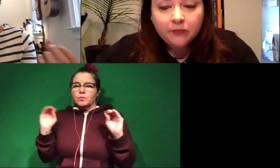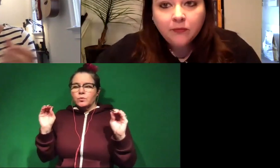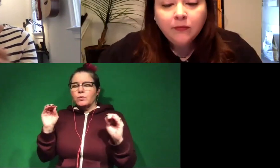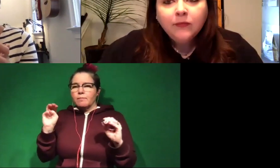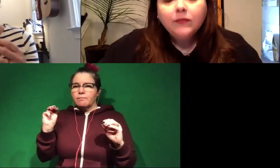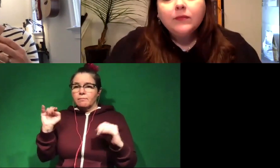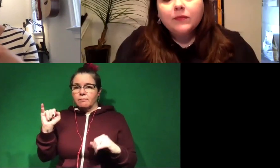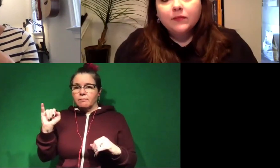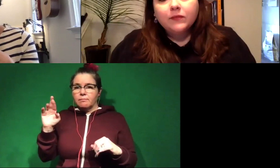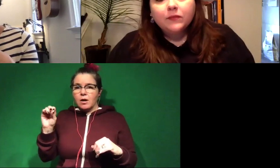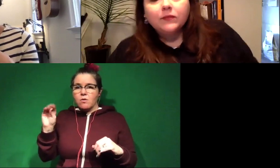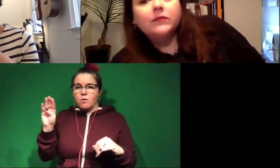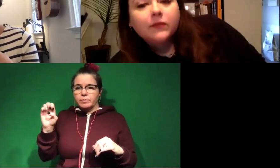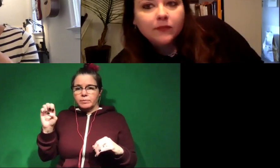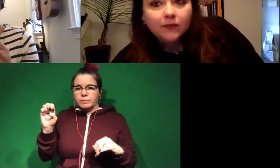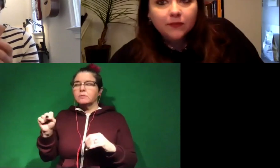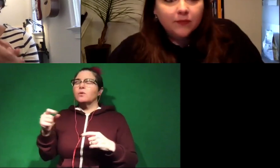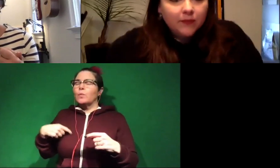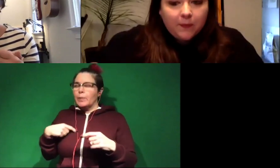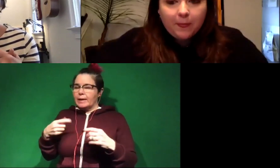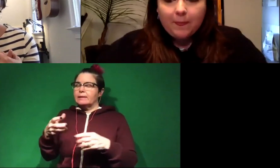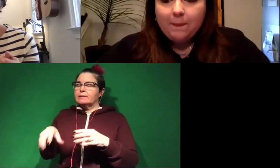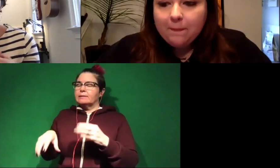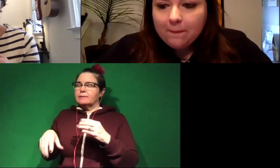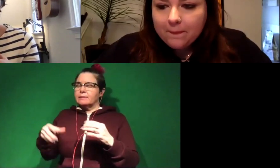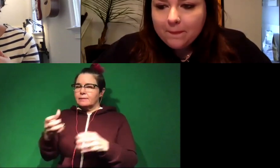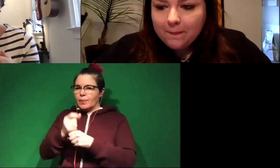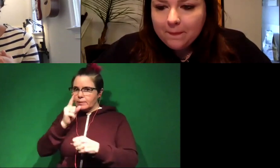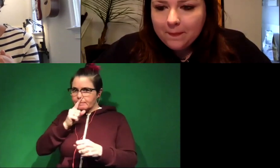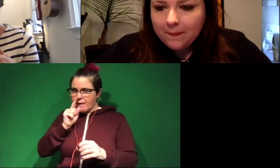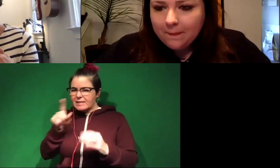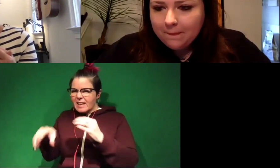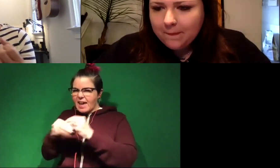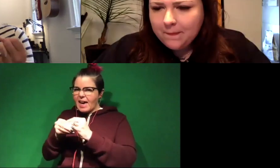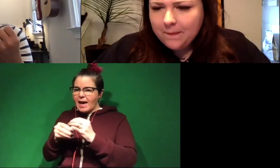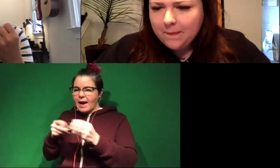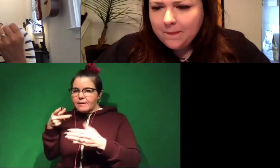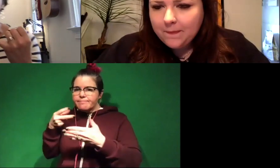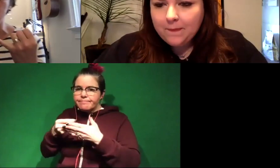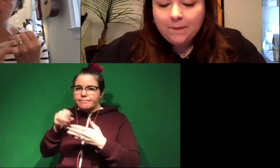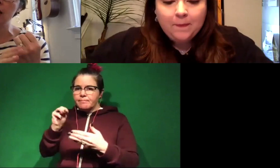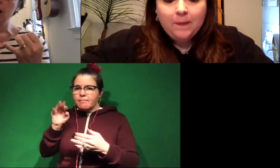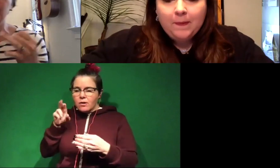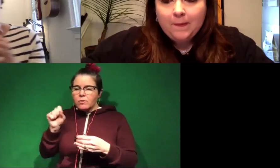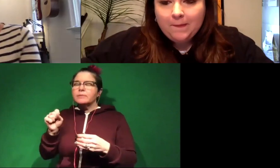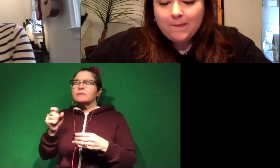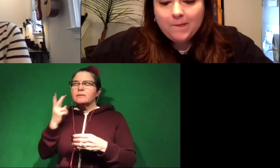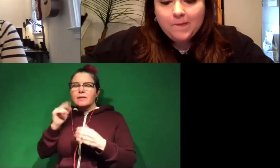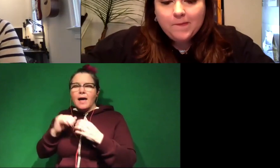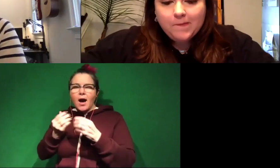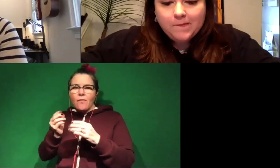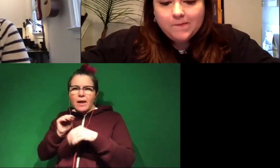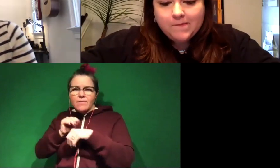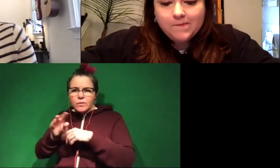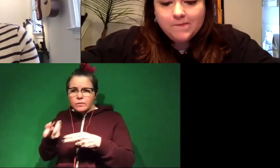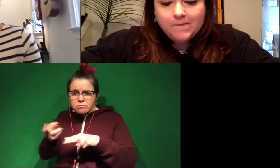microbes. And so then we can take those mice and add the microbes we're interested in and see how that changes their ability to gain weight, their ability